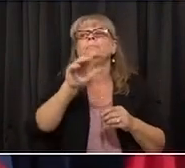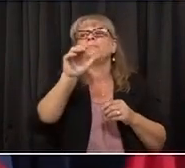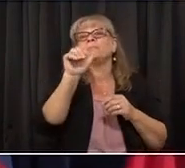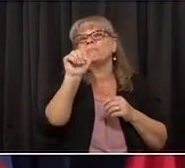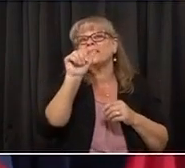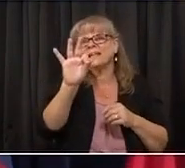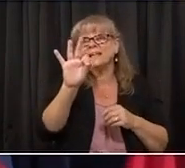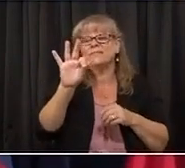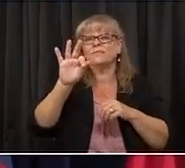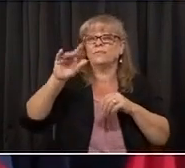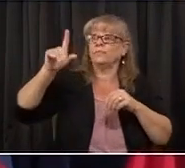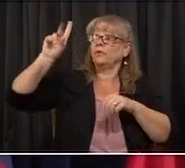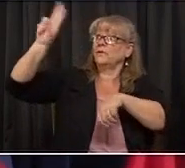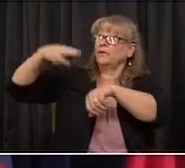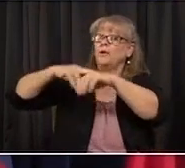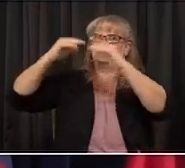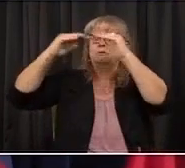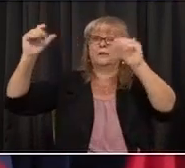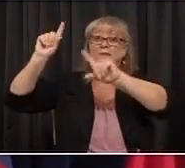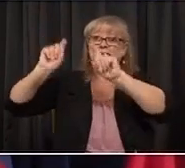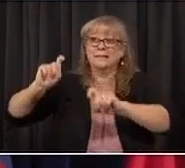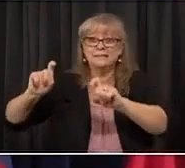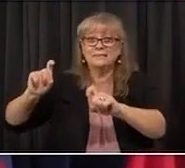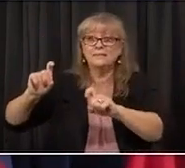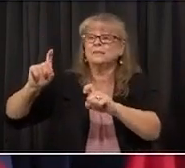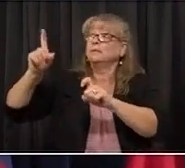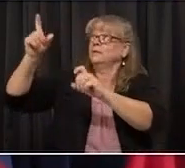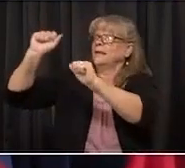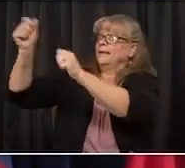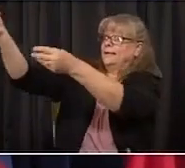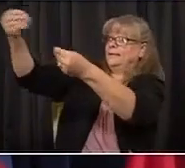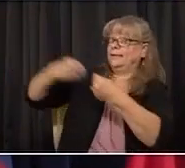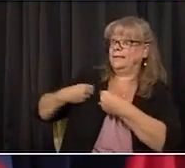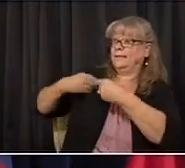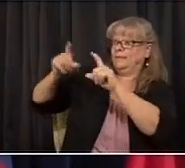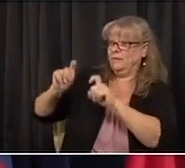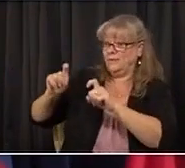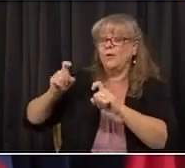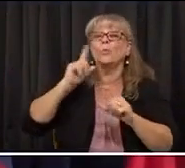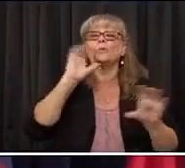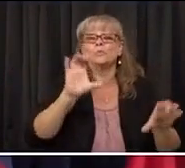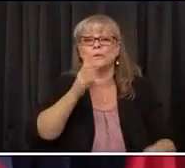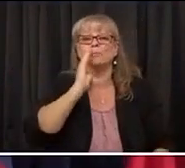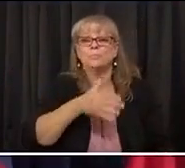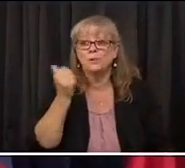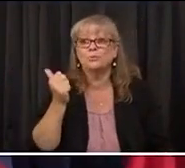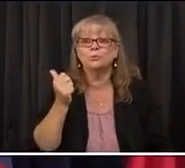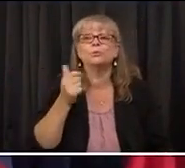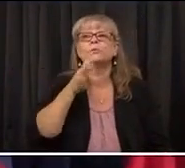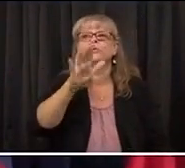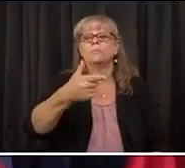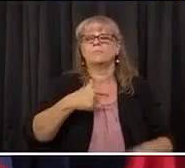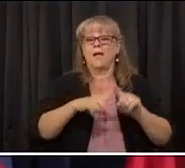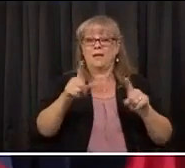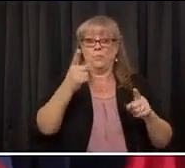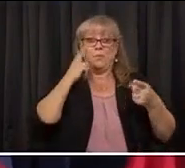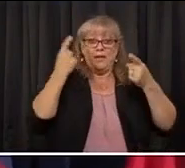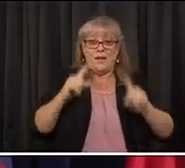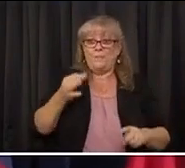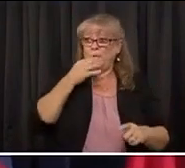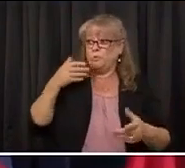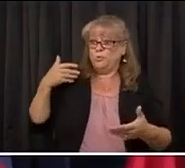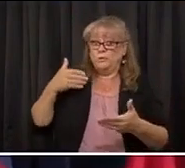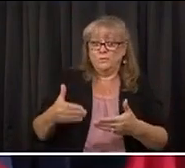and effective management of supplies, that's not the world we live in. So instead, we really turn to our smart,